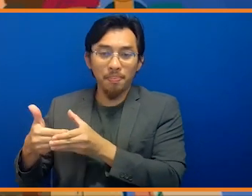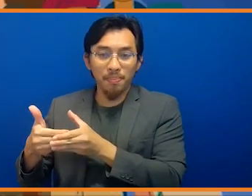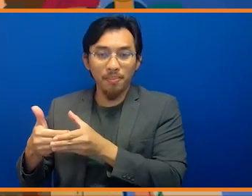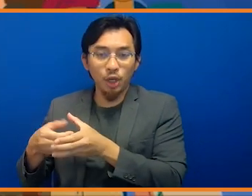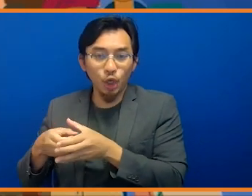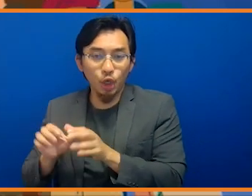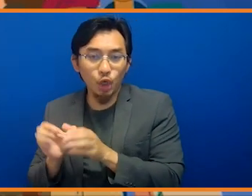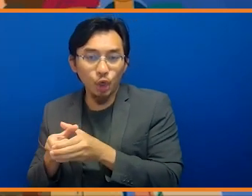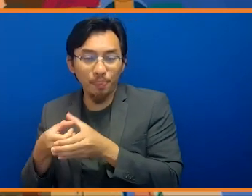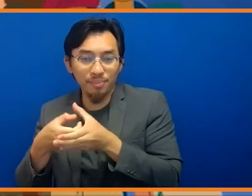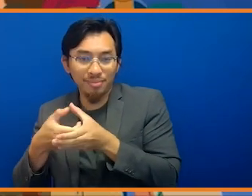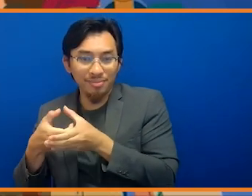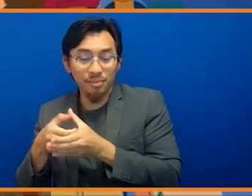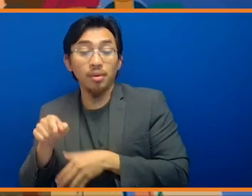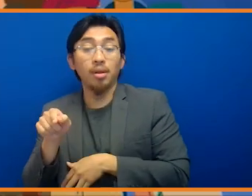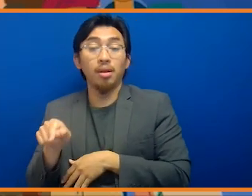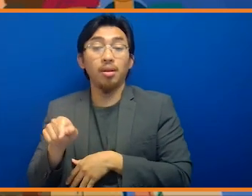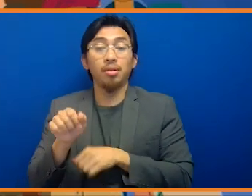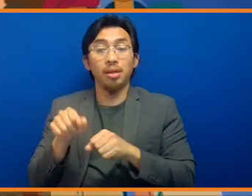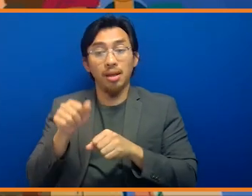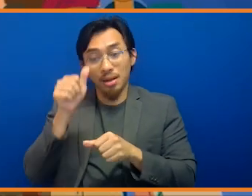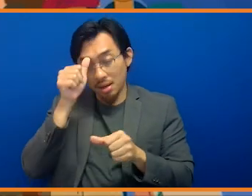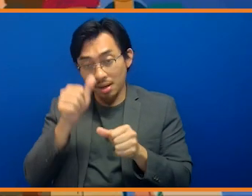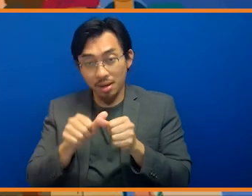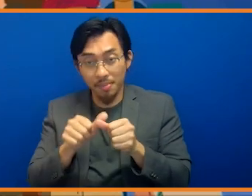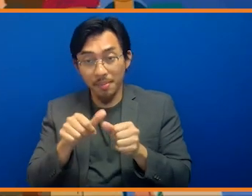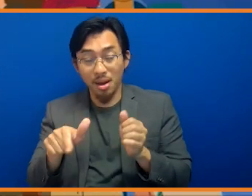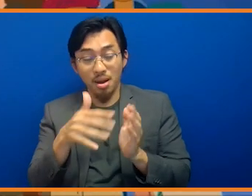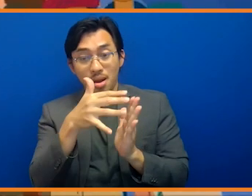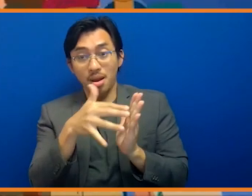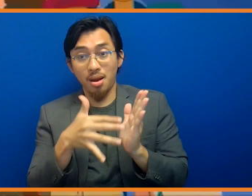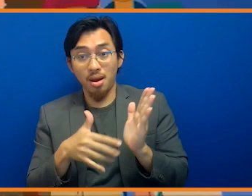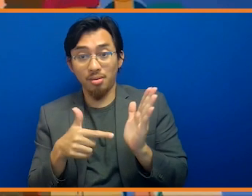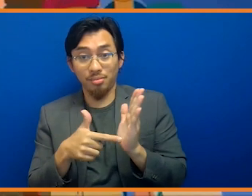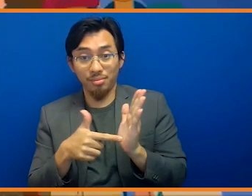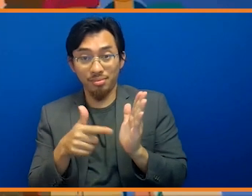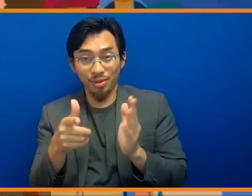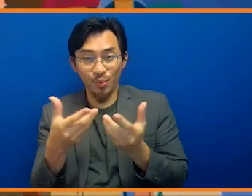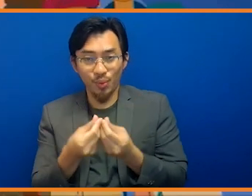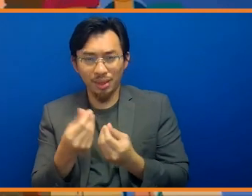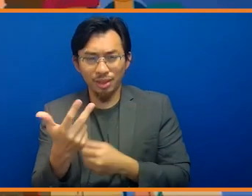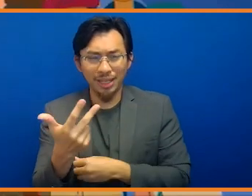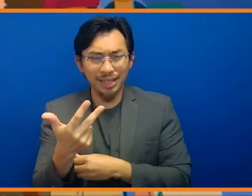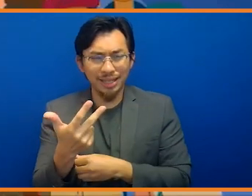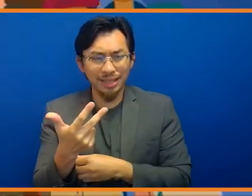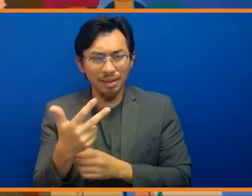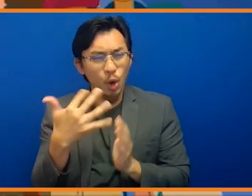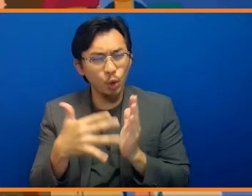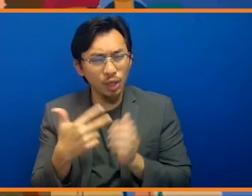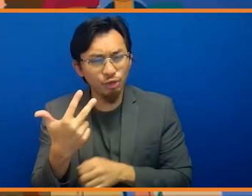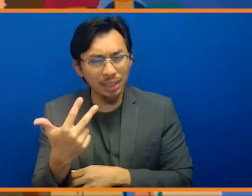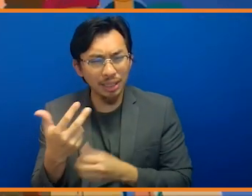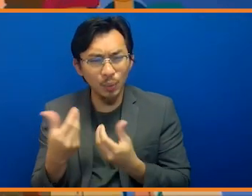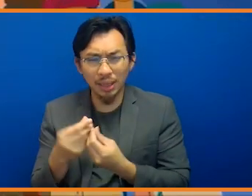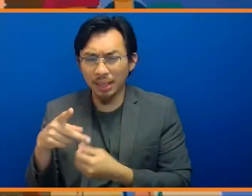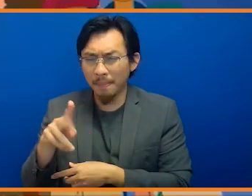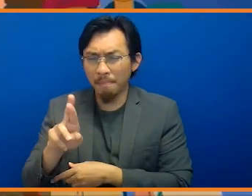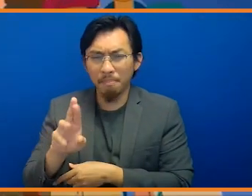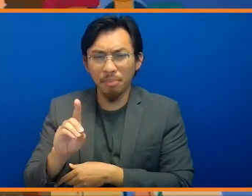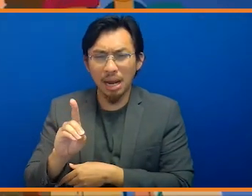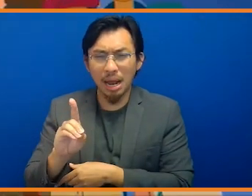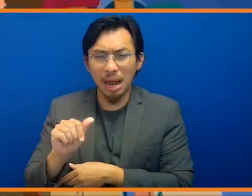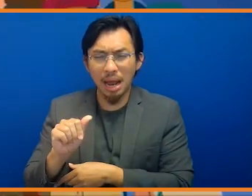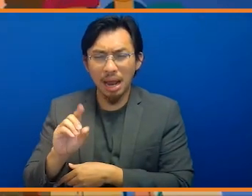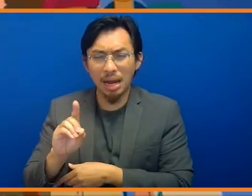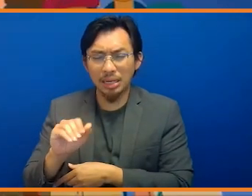you can remember the other module that you already have, either in module 3 with